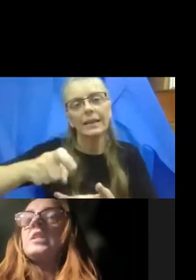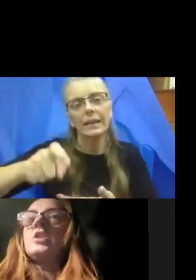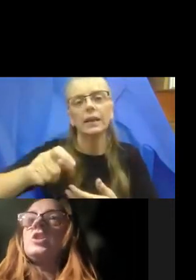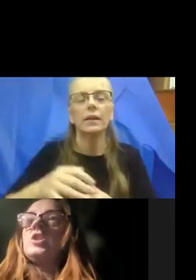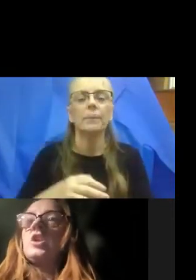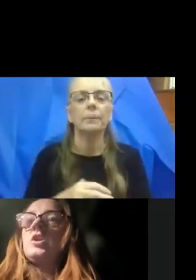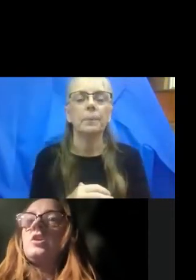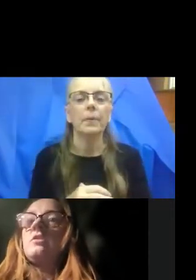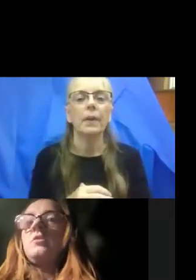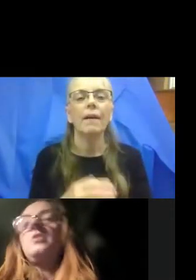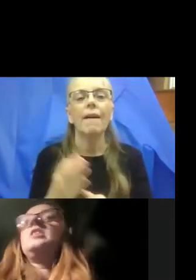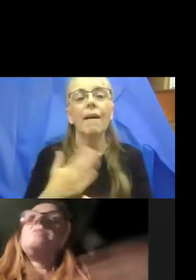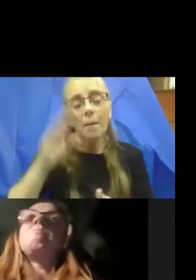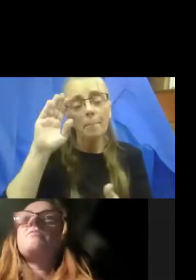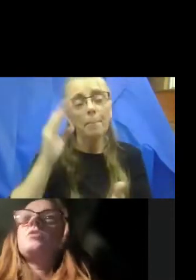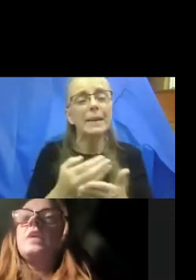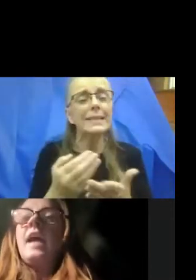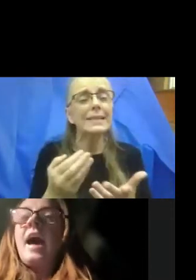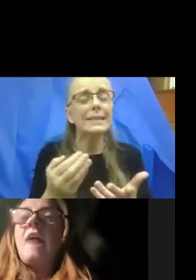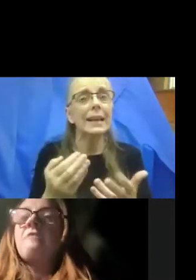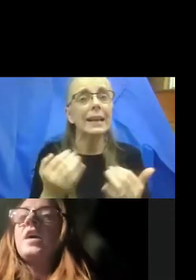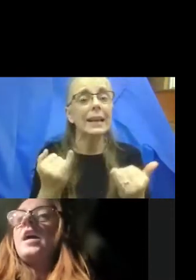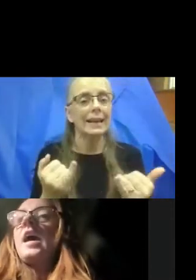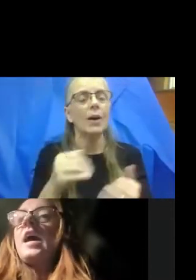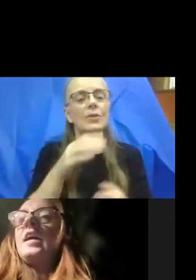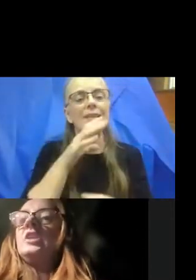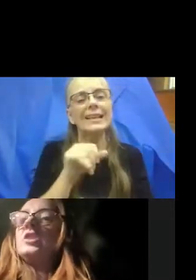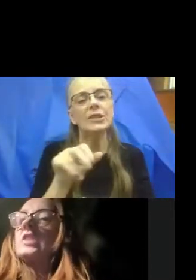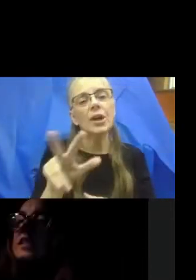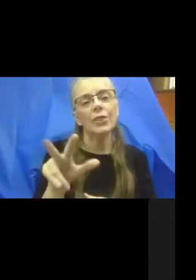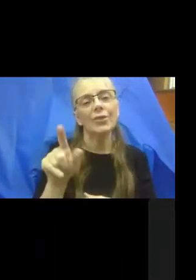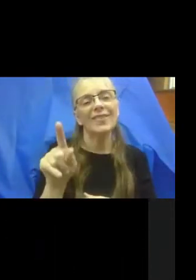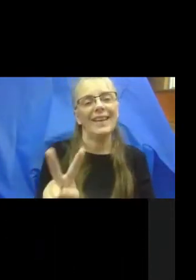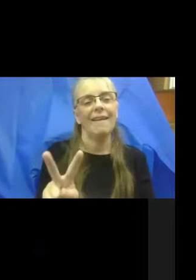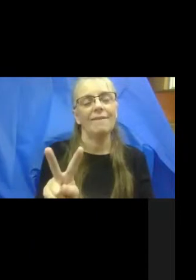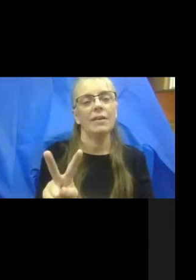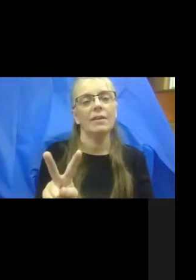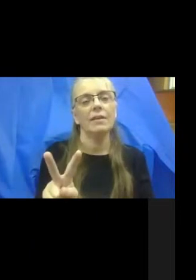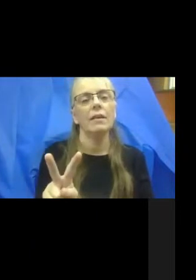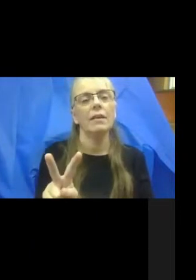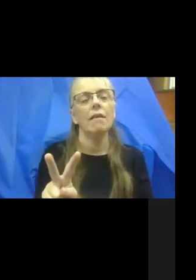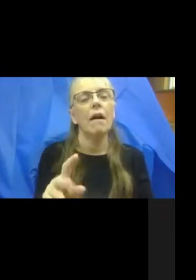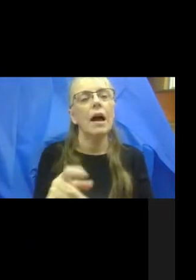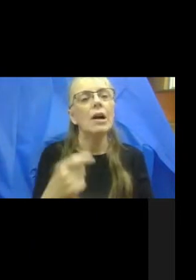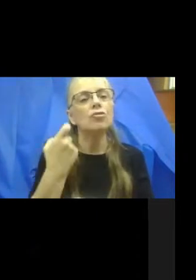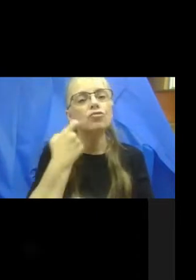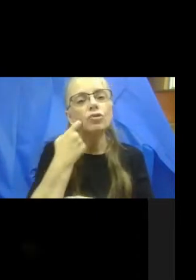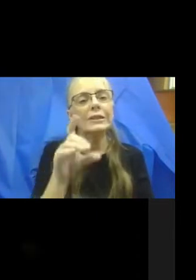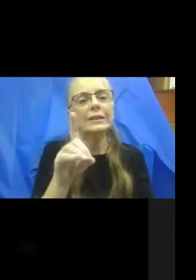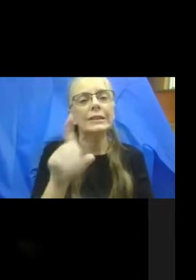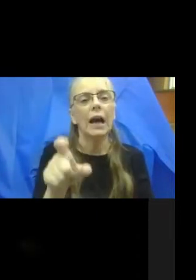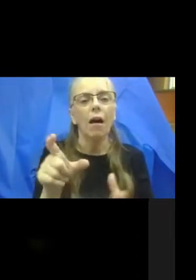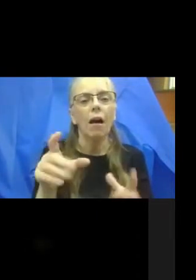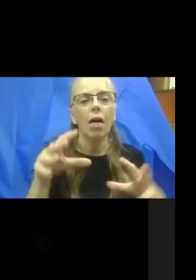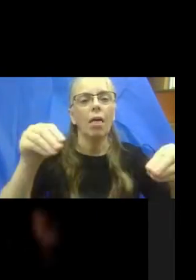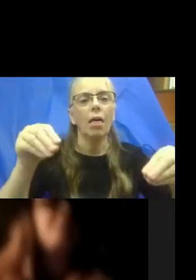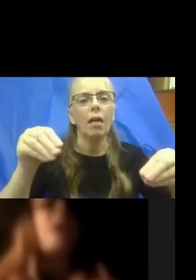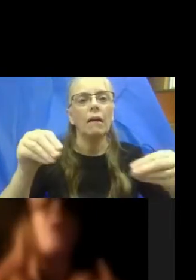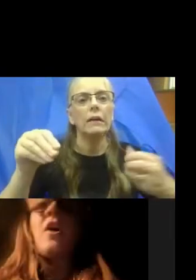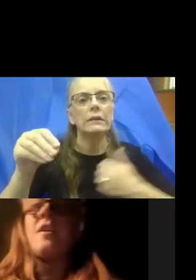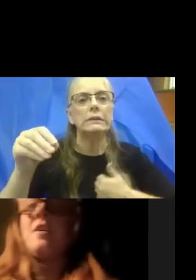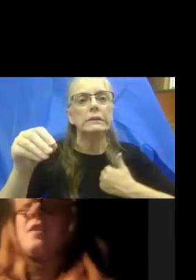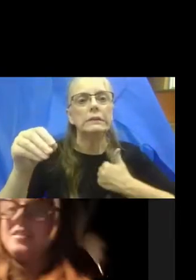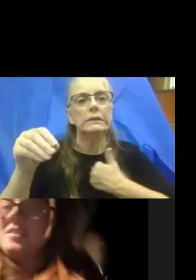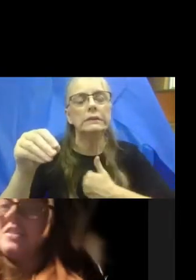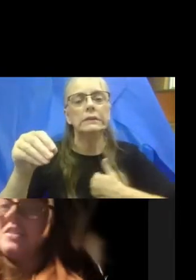My son just turned, well, he's 3 and a half, and he just got diagnosed with, oh no. I'm so sorry. My